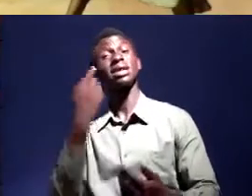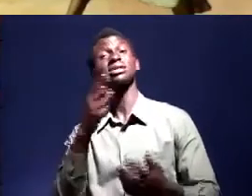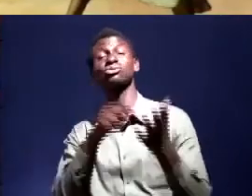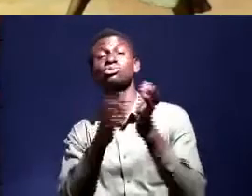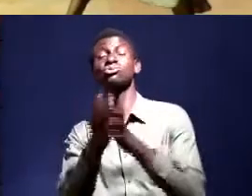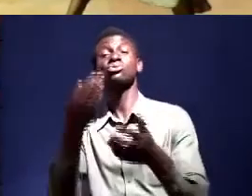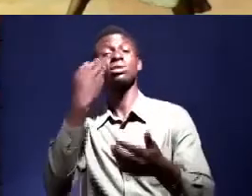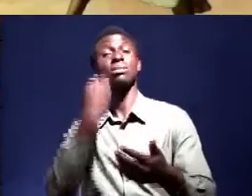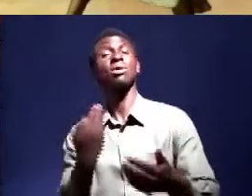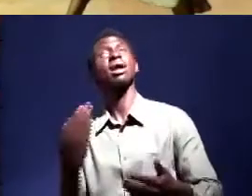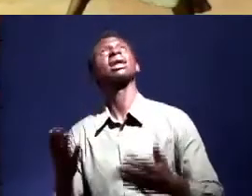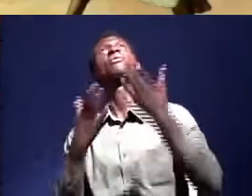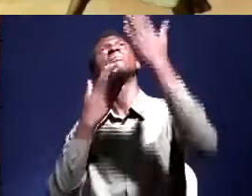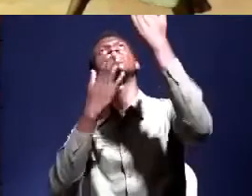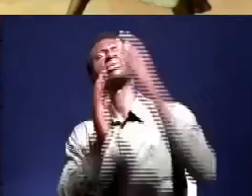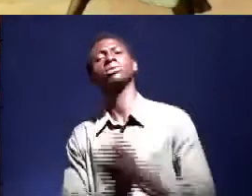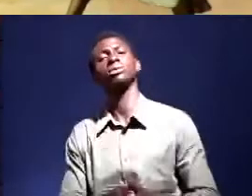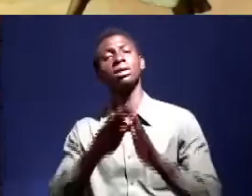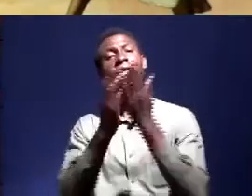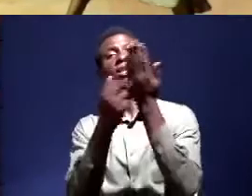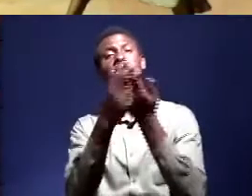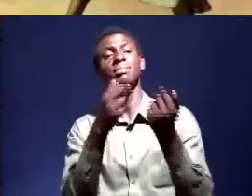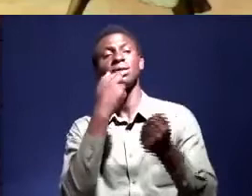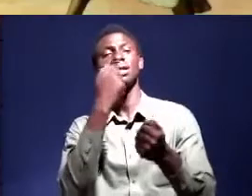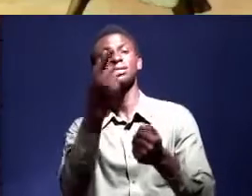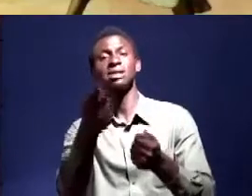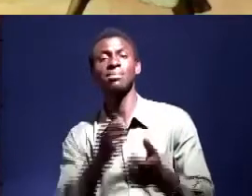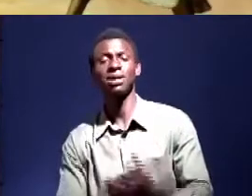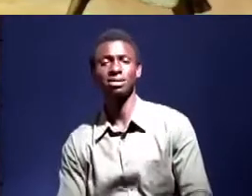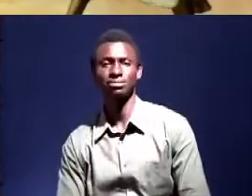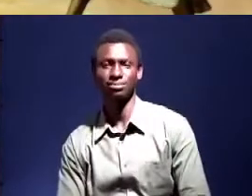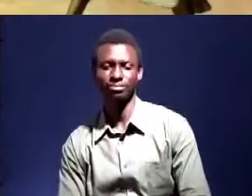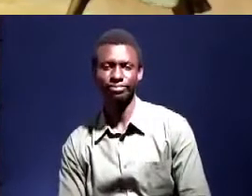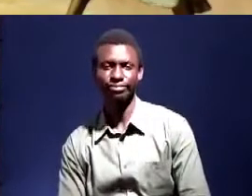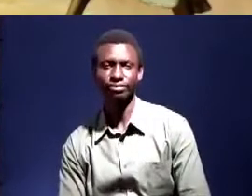And the Bible says, Acts chapter 8, verse